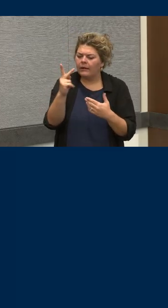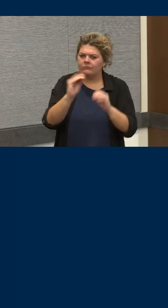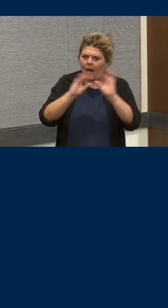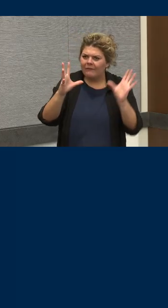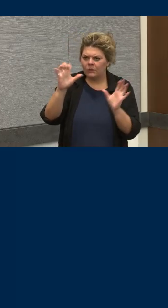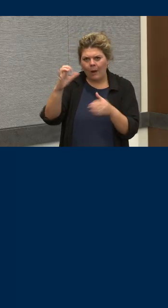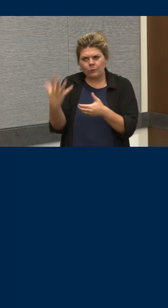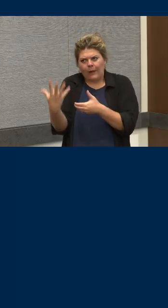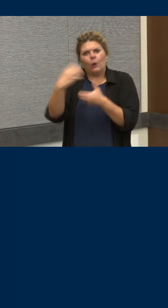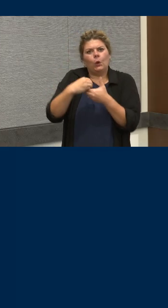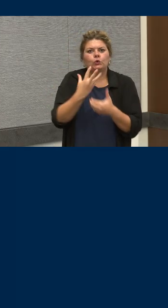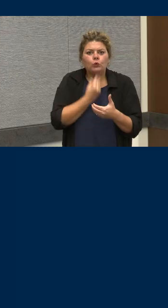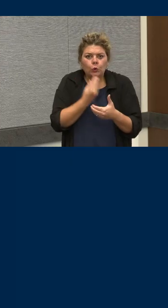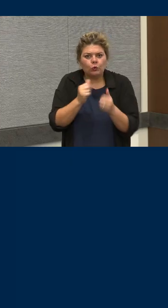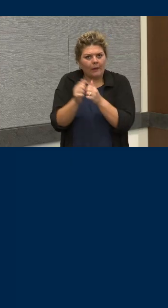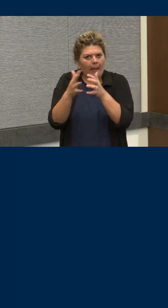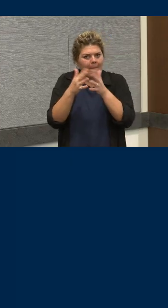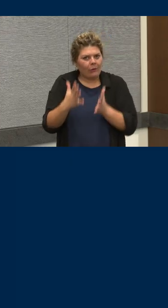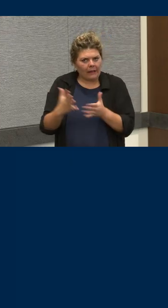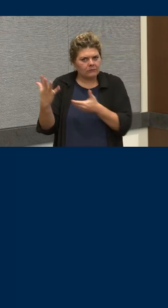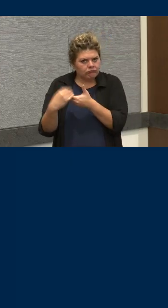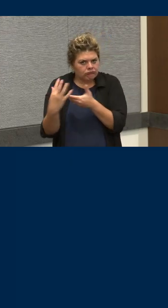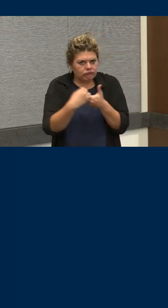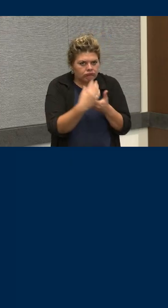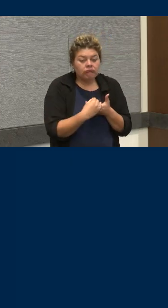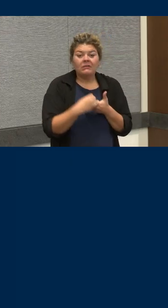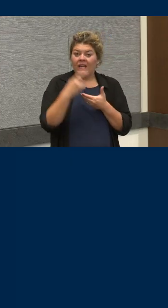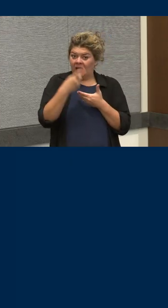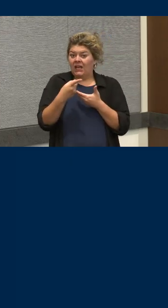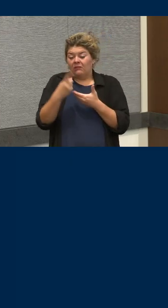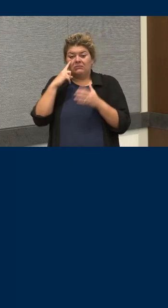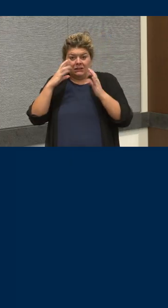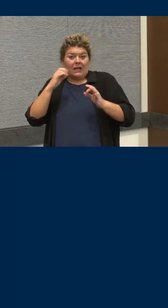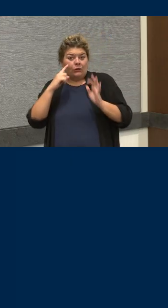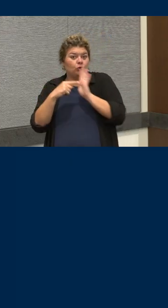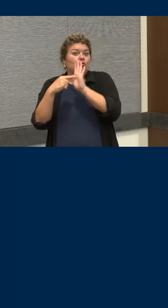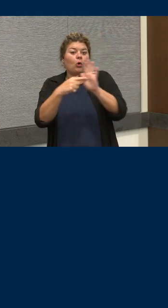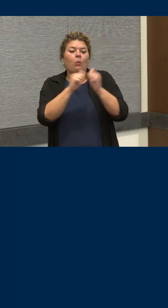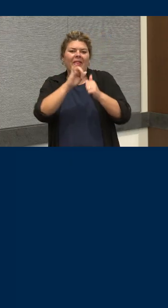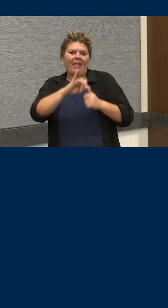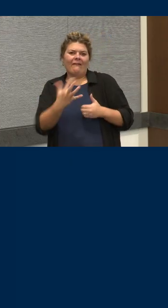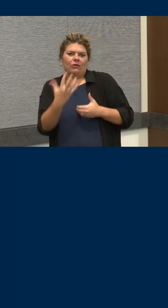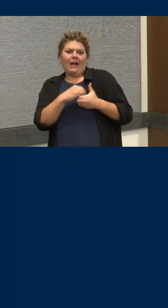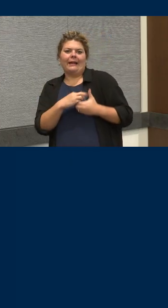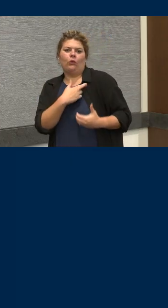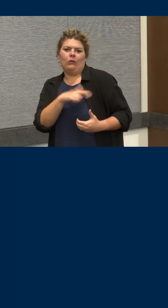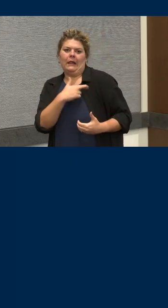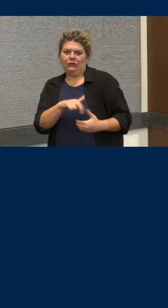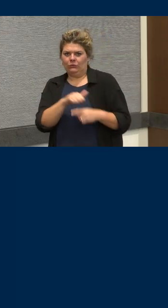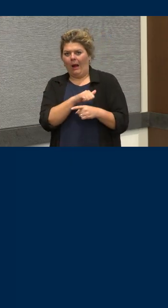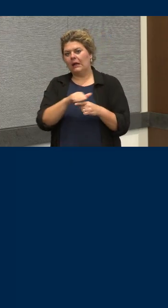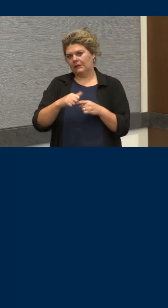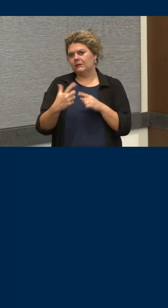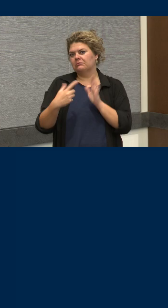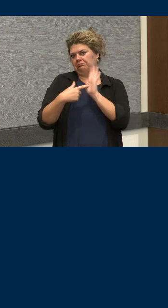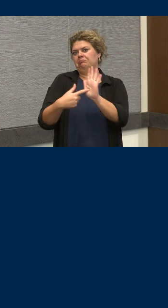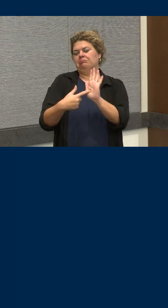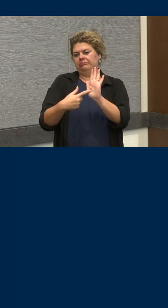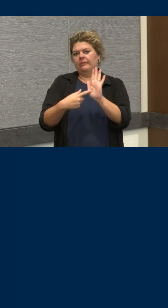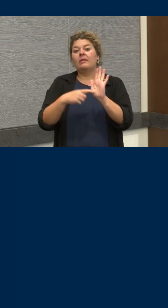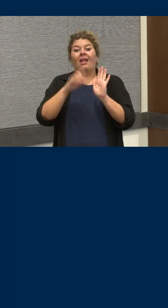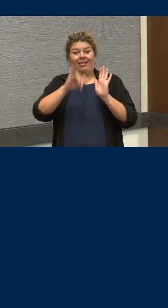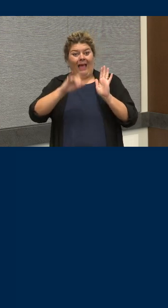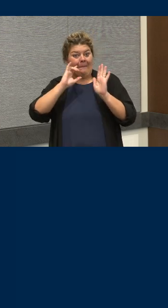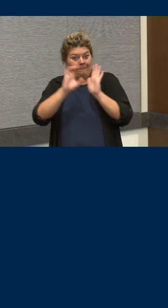include Jews among the Americans, and he chose to portray them through vernacular religious practices. The photo